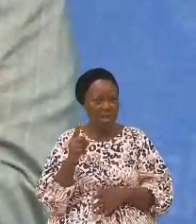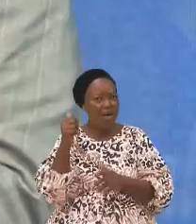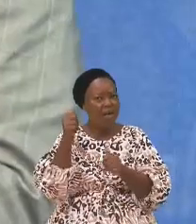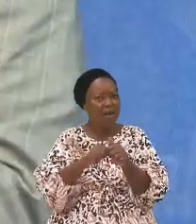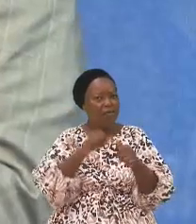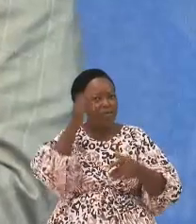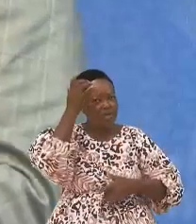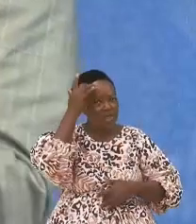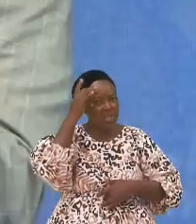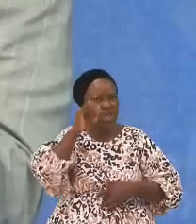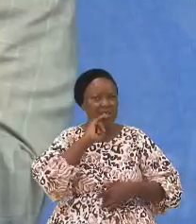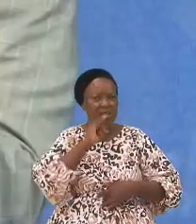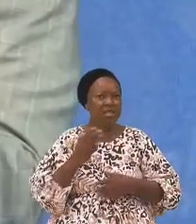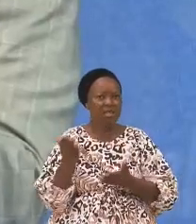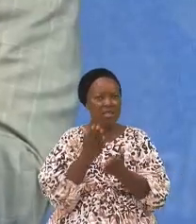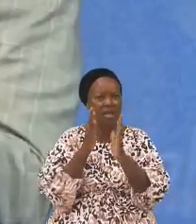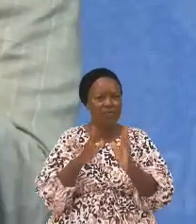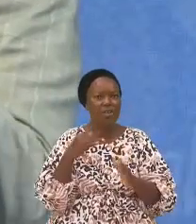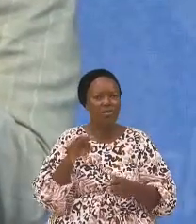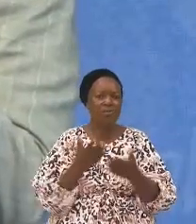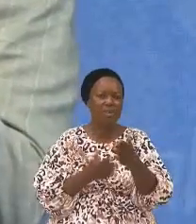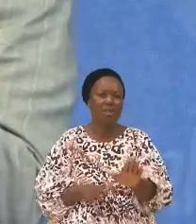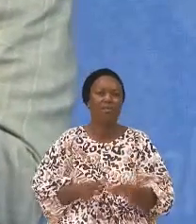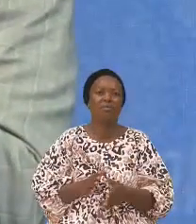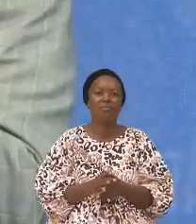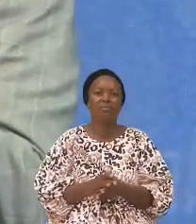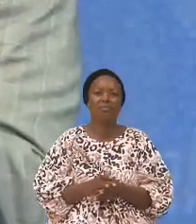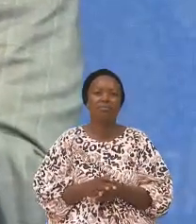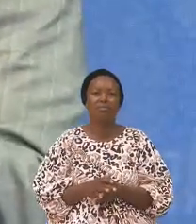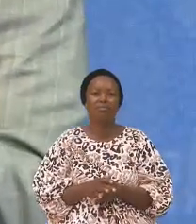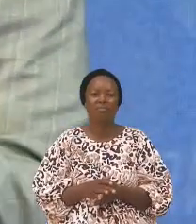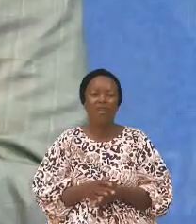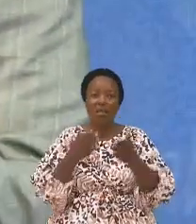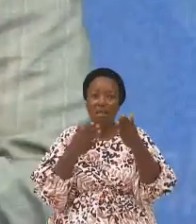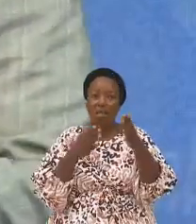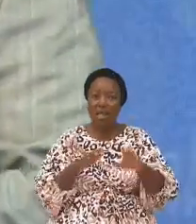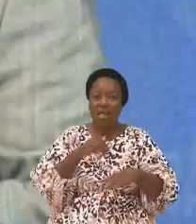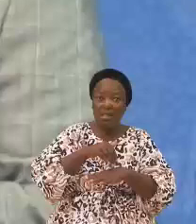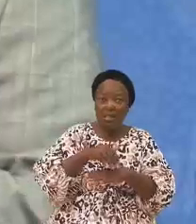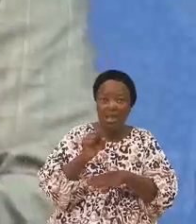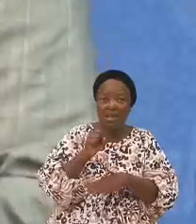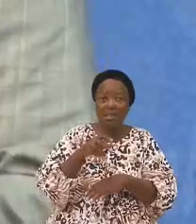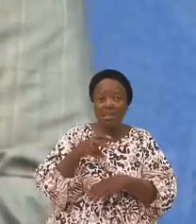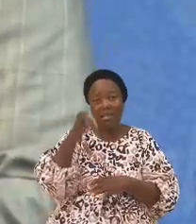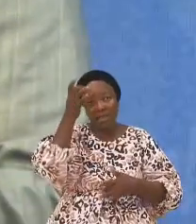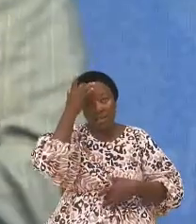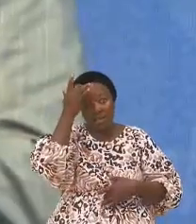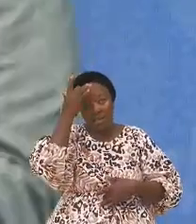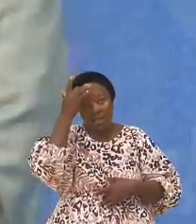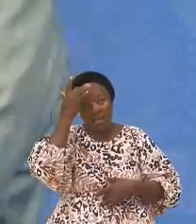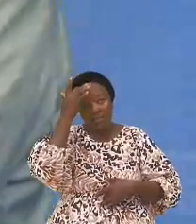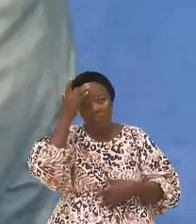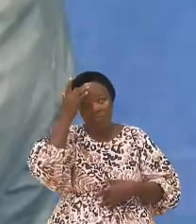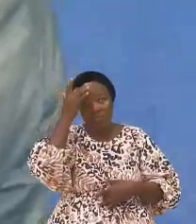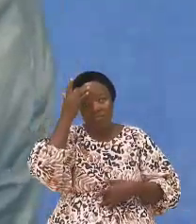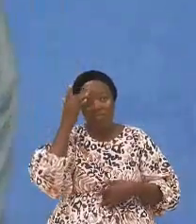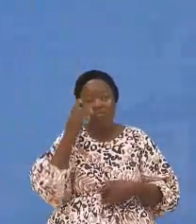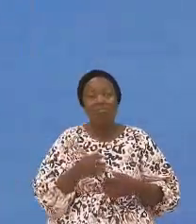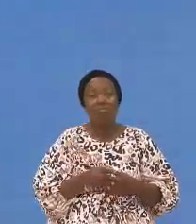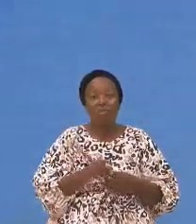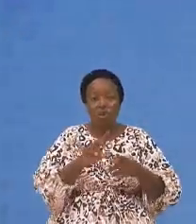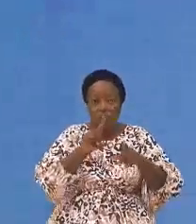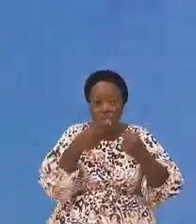of death, you understand? Every sickness is a forerunner of death. Death